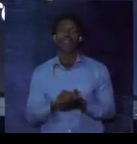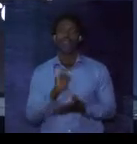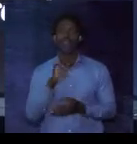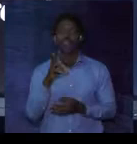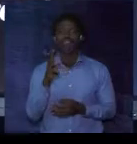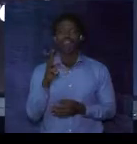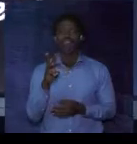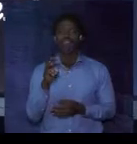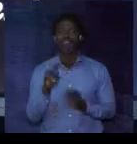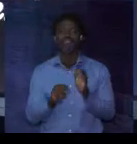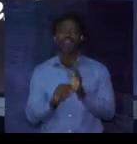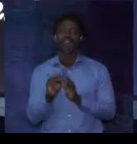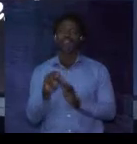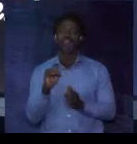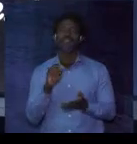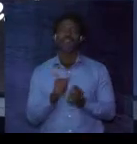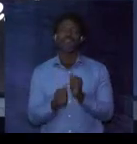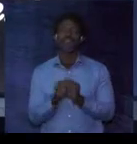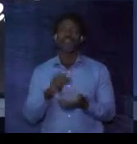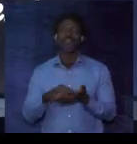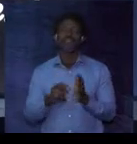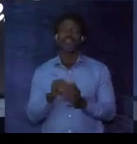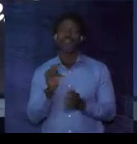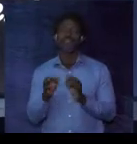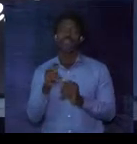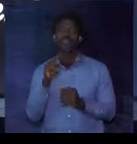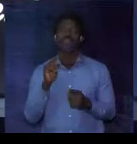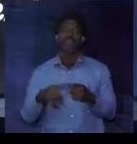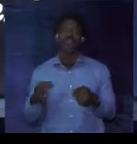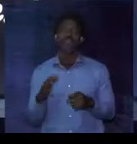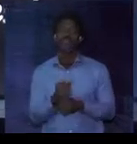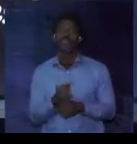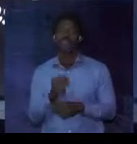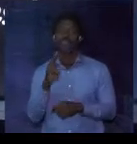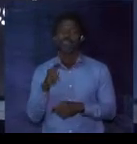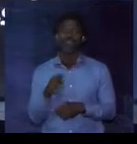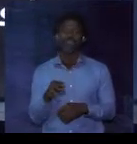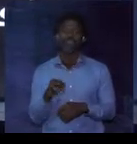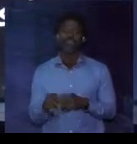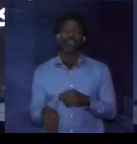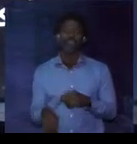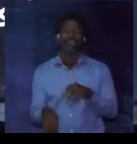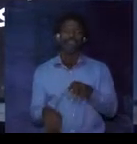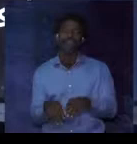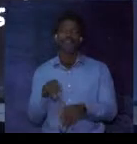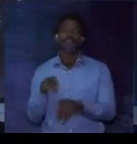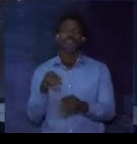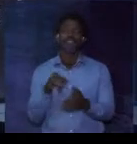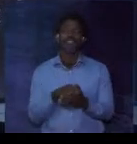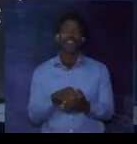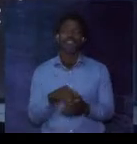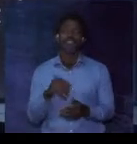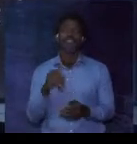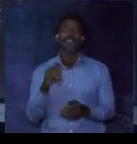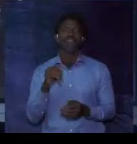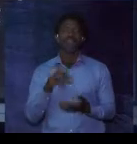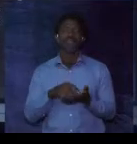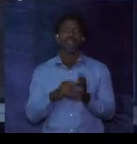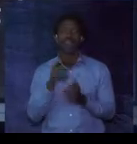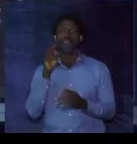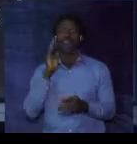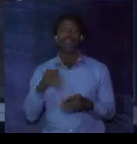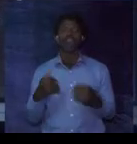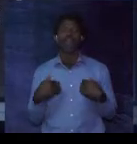that's about 6 meters, which means that if you were to take 2 feet as 1 meter, then going from one end of your room to the other, you should have